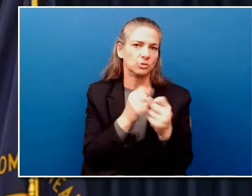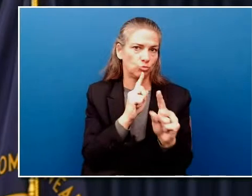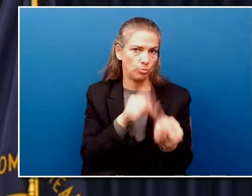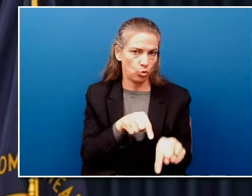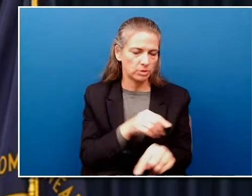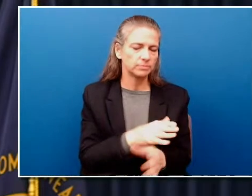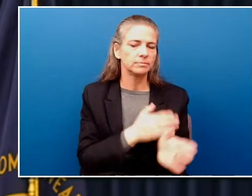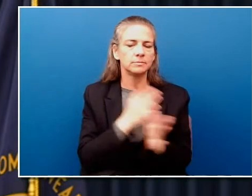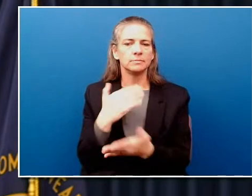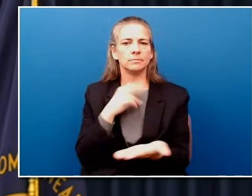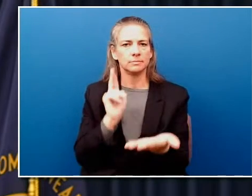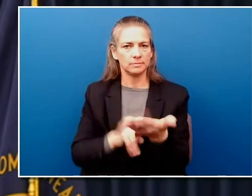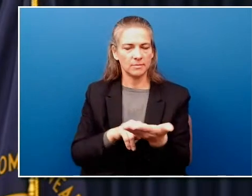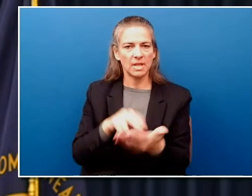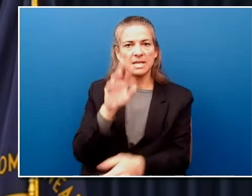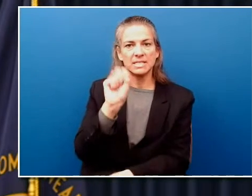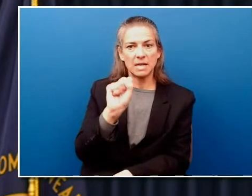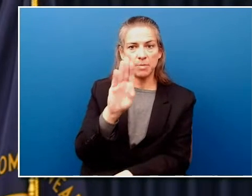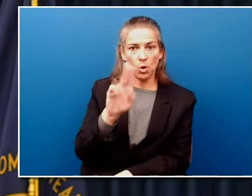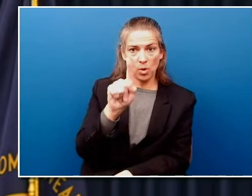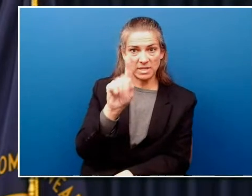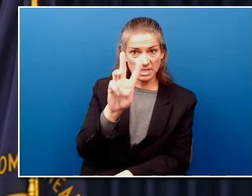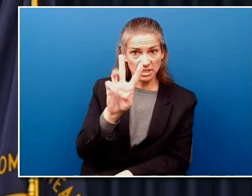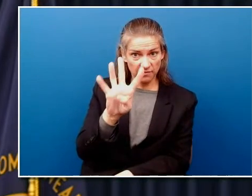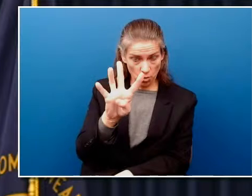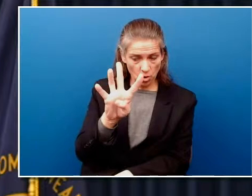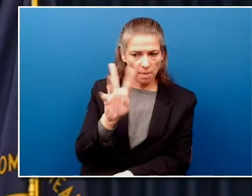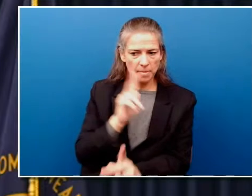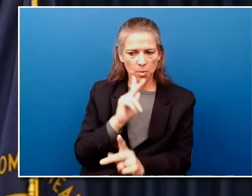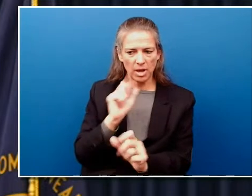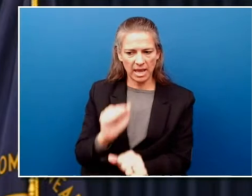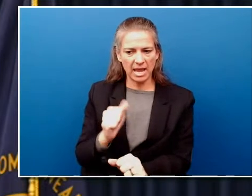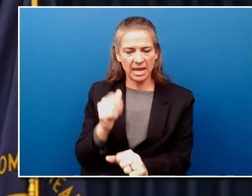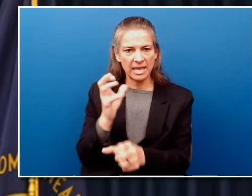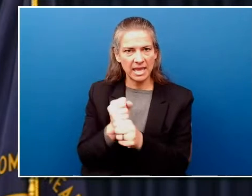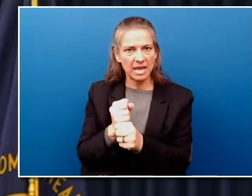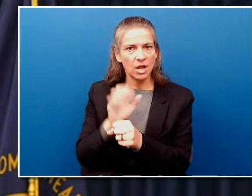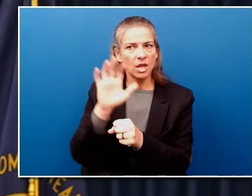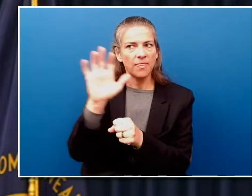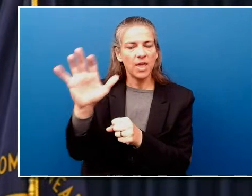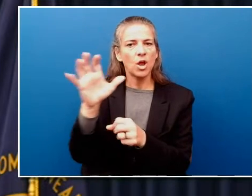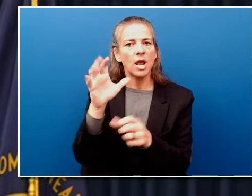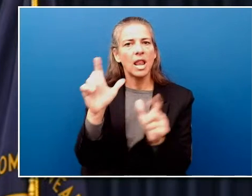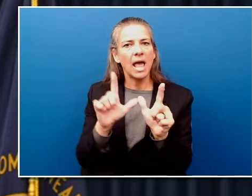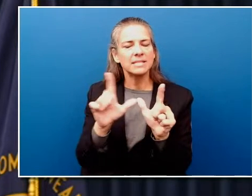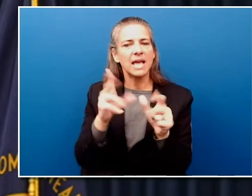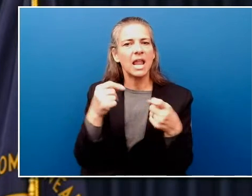Senate Bill 164. It makes it easier for our people to gain their electrician or plumbing licenses through